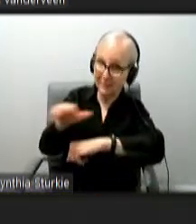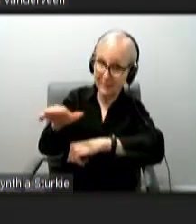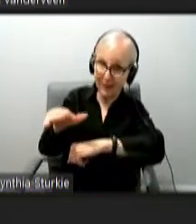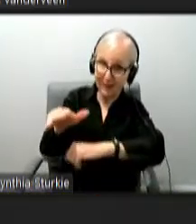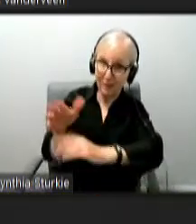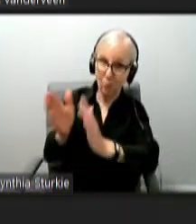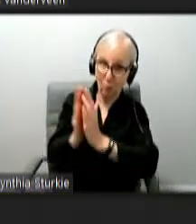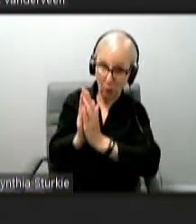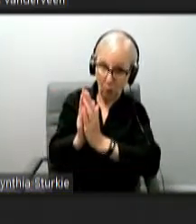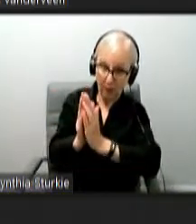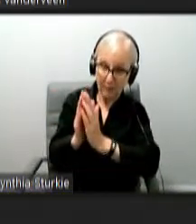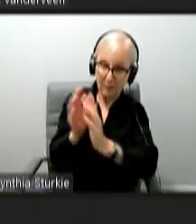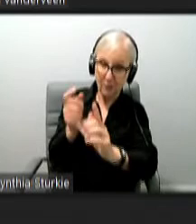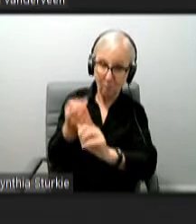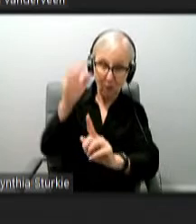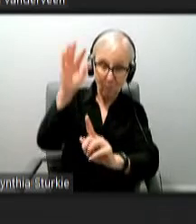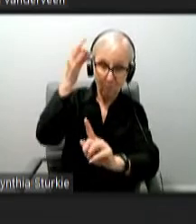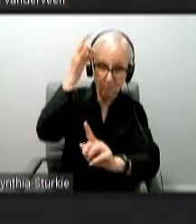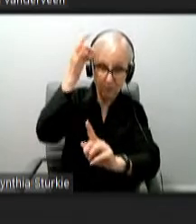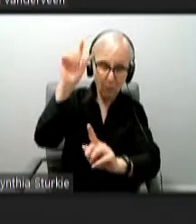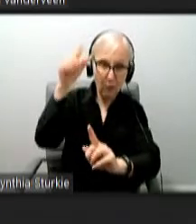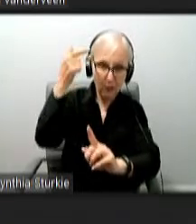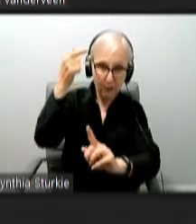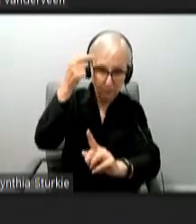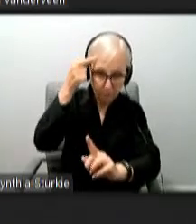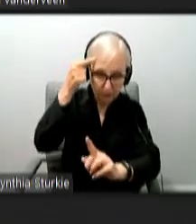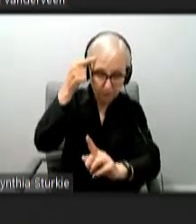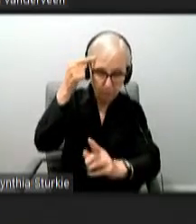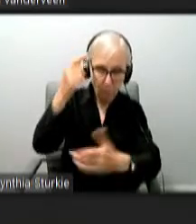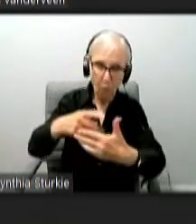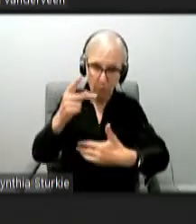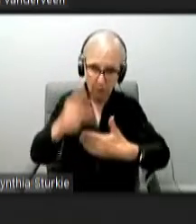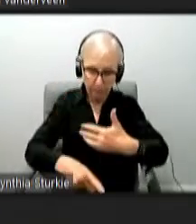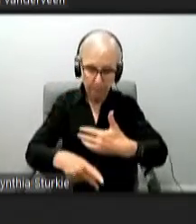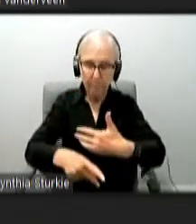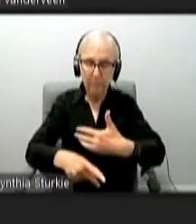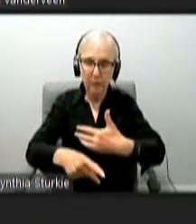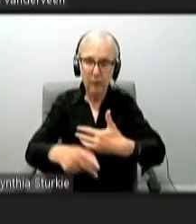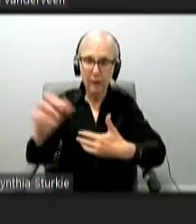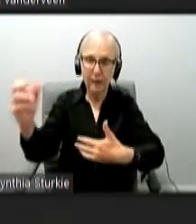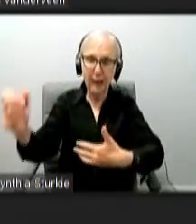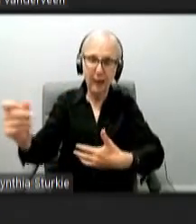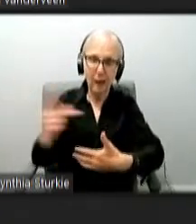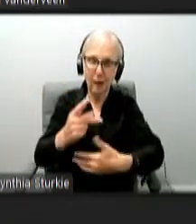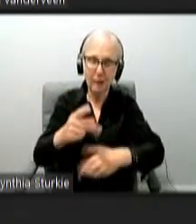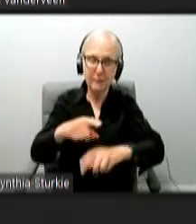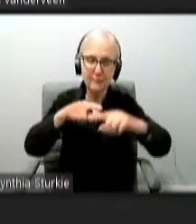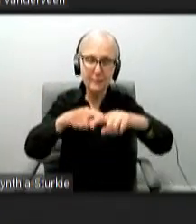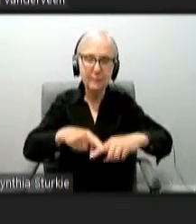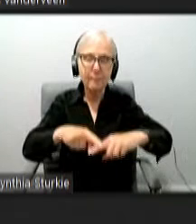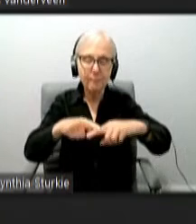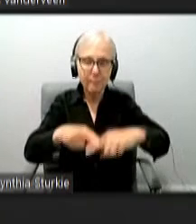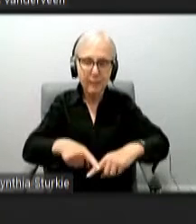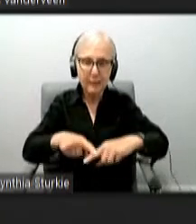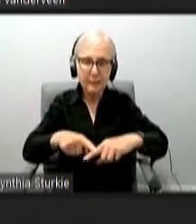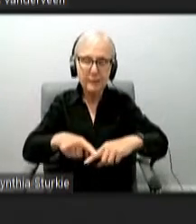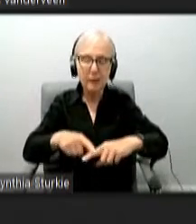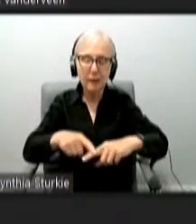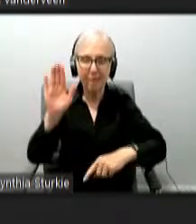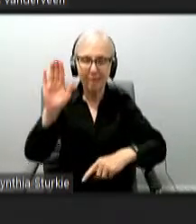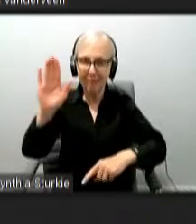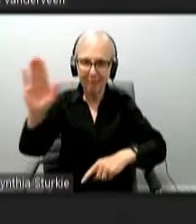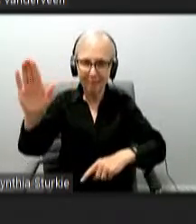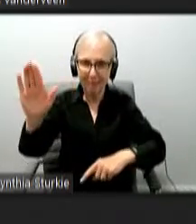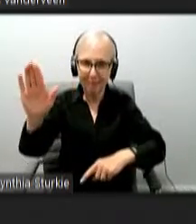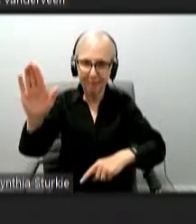to receive those tests, obviously this is a federal program, and so all of it is dependent on how the feds are administering it. We